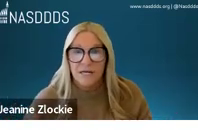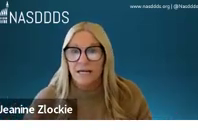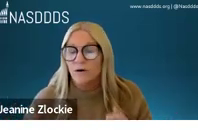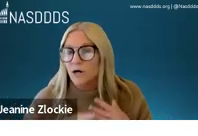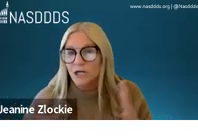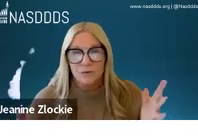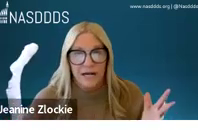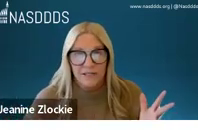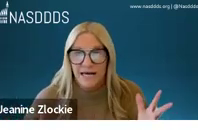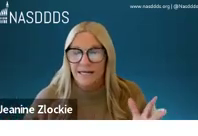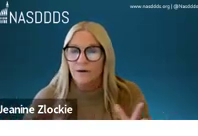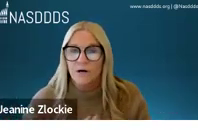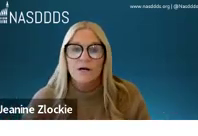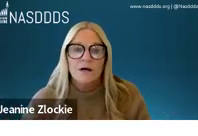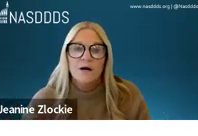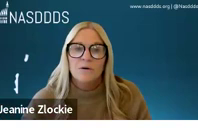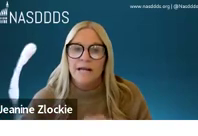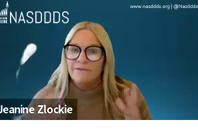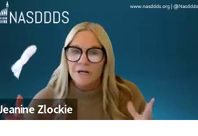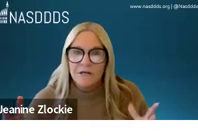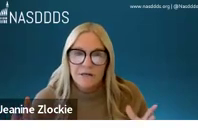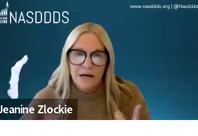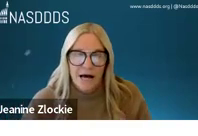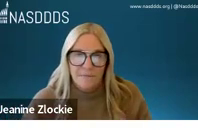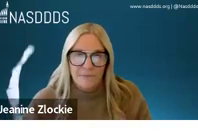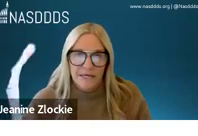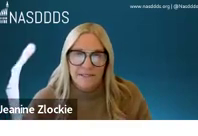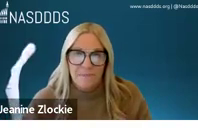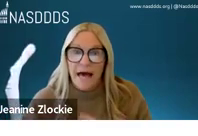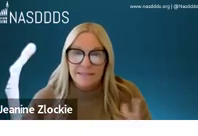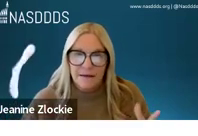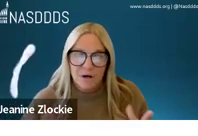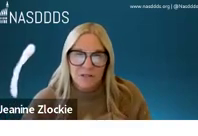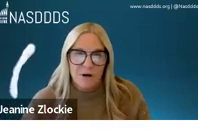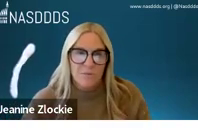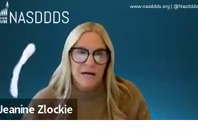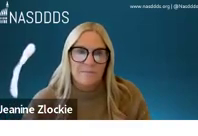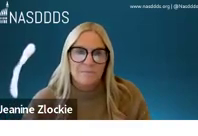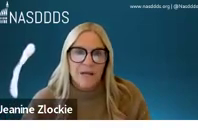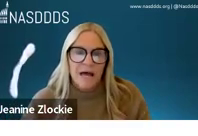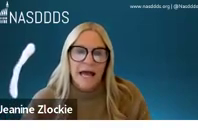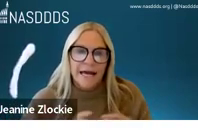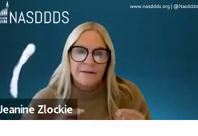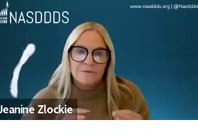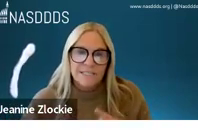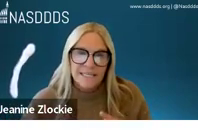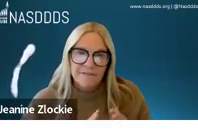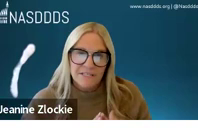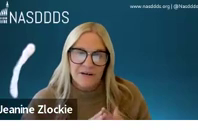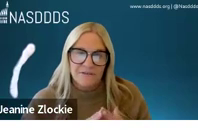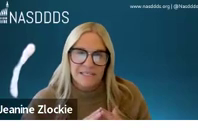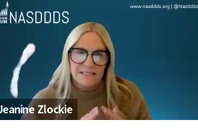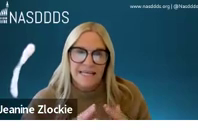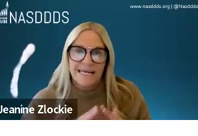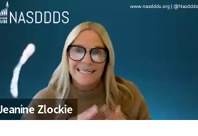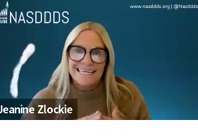the community or acute care setting or whatever is best and most appropriate, and receive